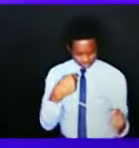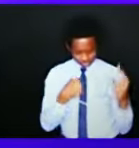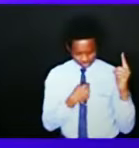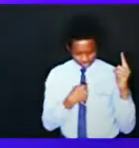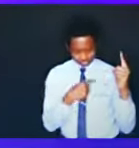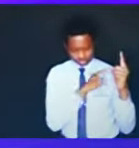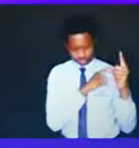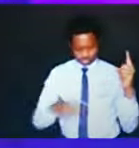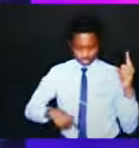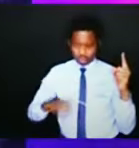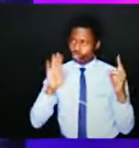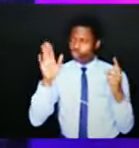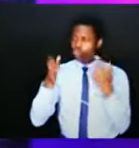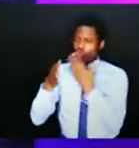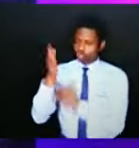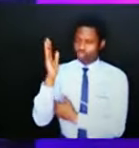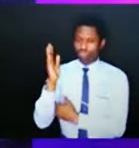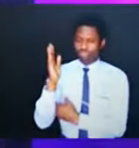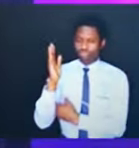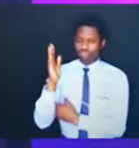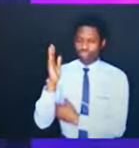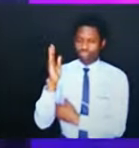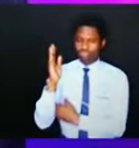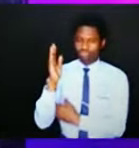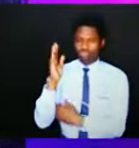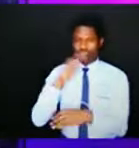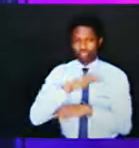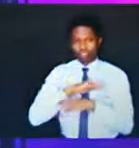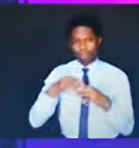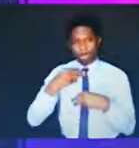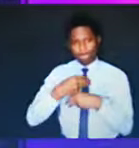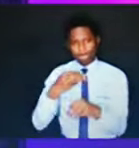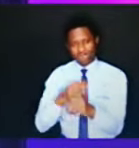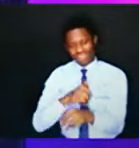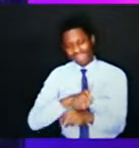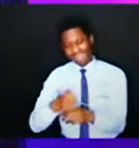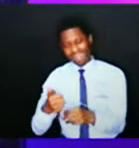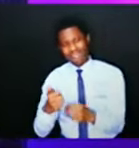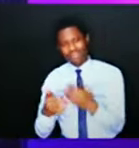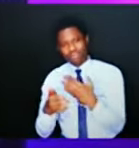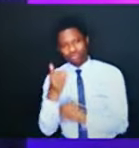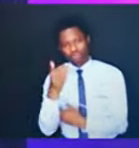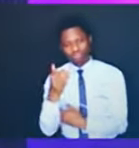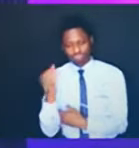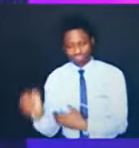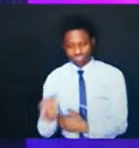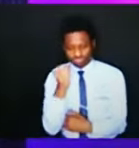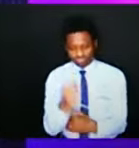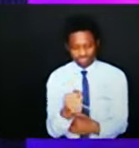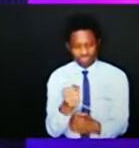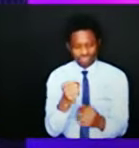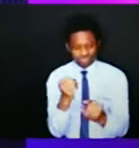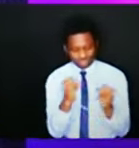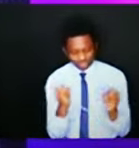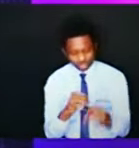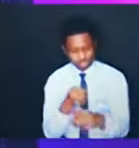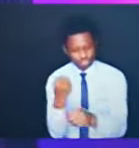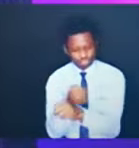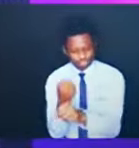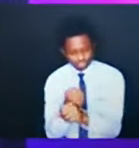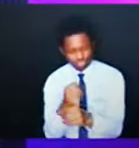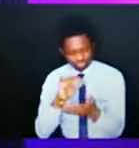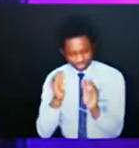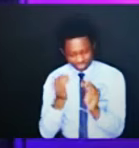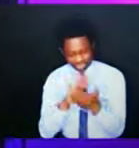Lord your God. Monye enyami huwo emfa na mumfa ahoni ana obosum dumbi ensiwo